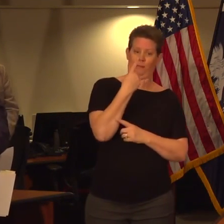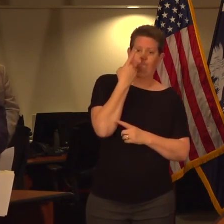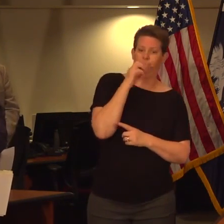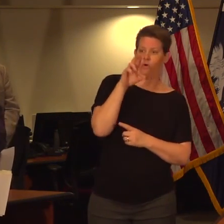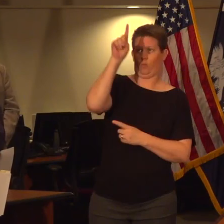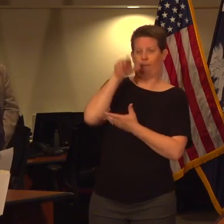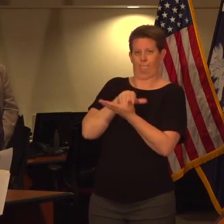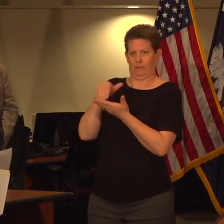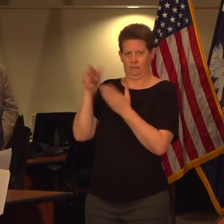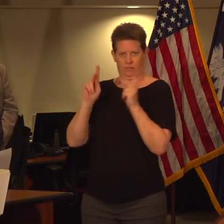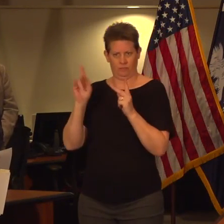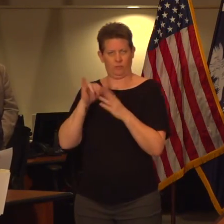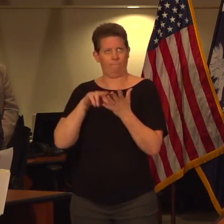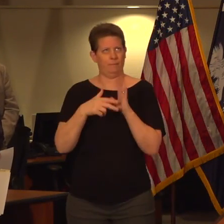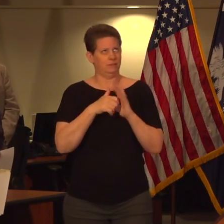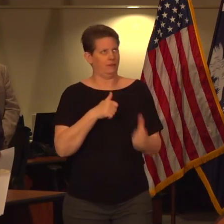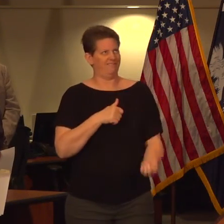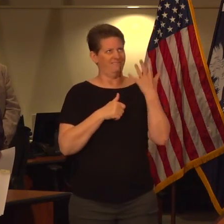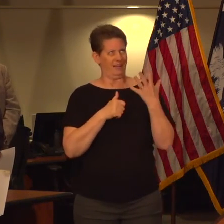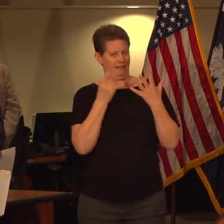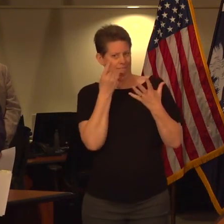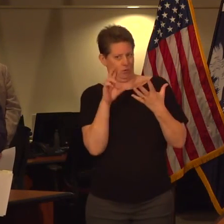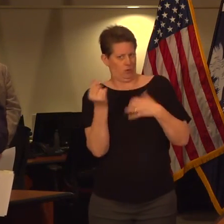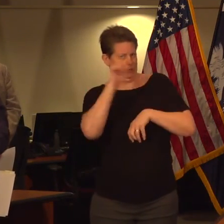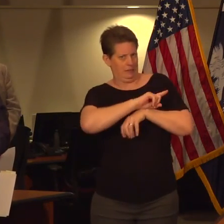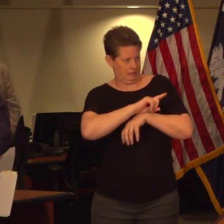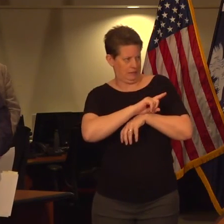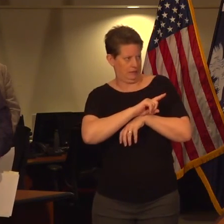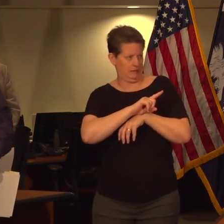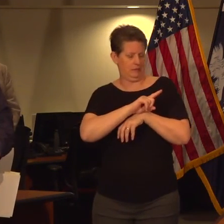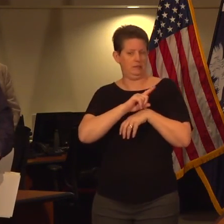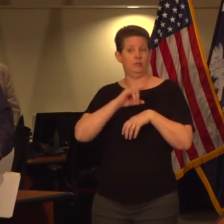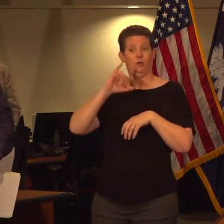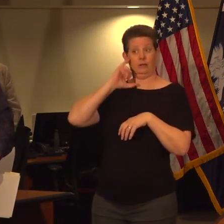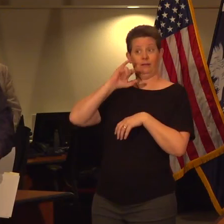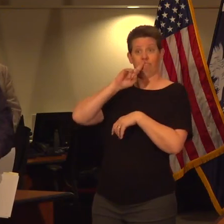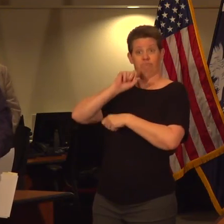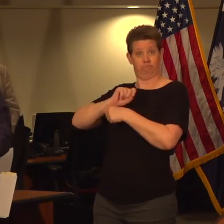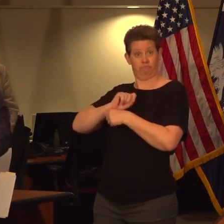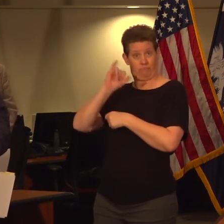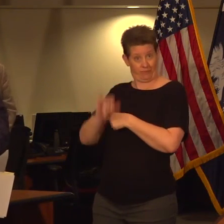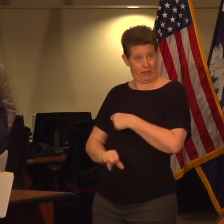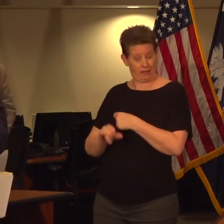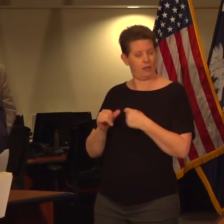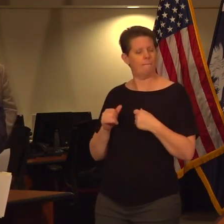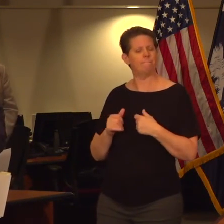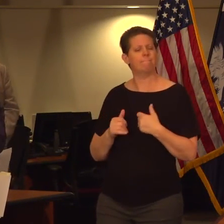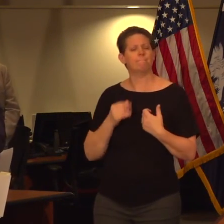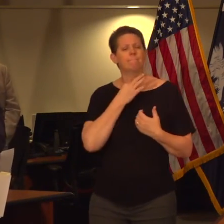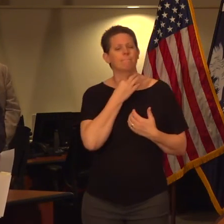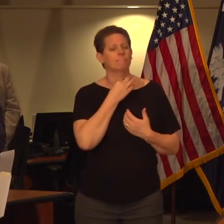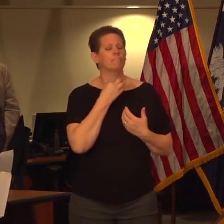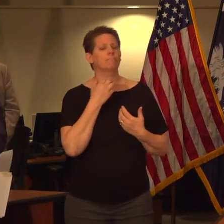state, that would be around 5 cases per day, roughly. If that is indeed true, what evidence are you seeing